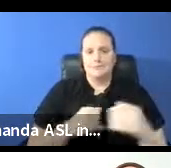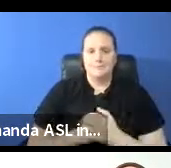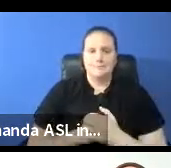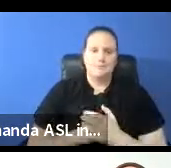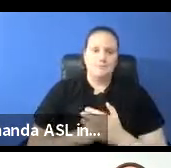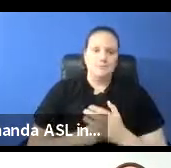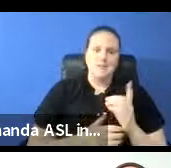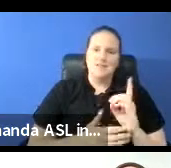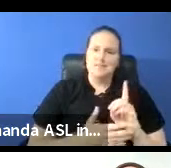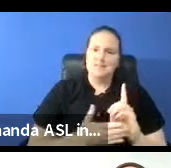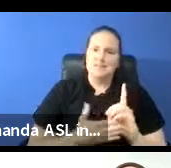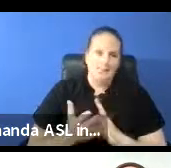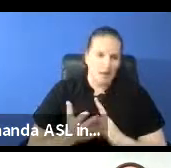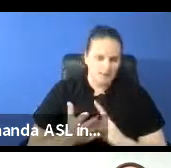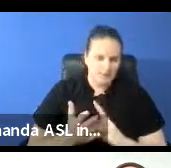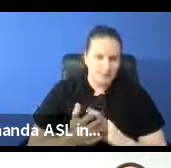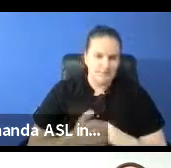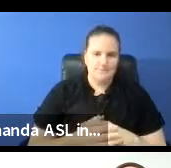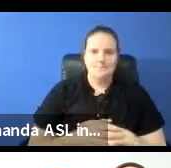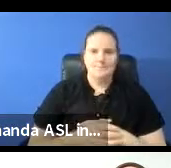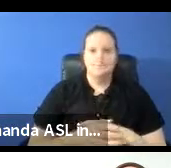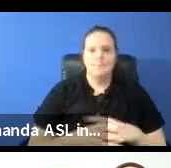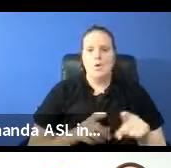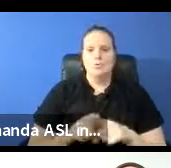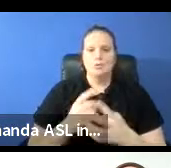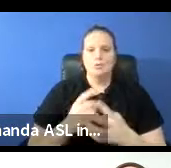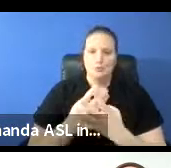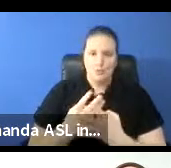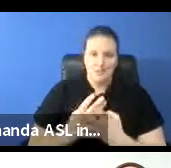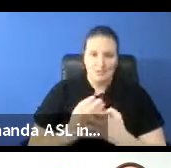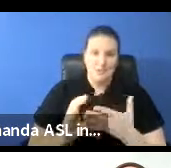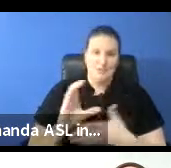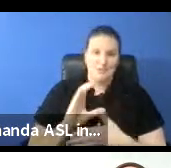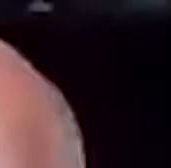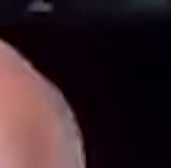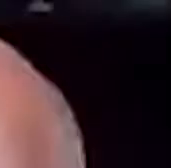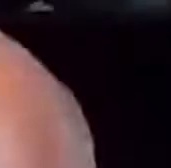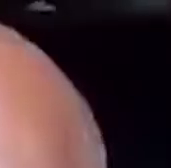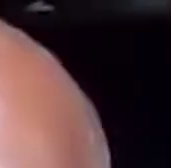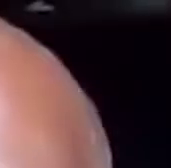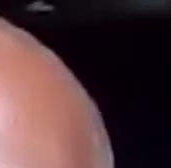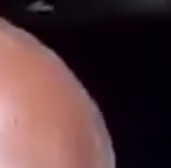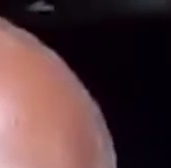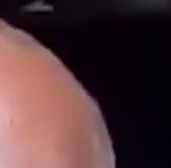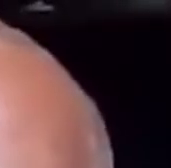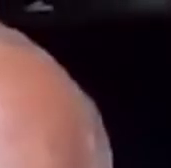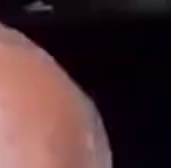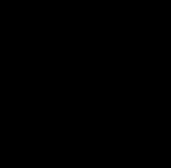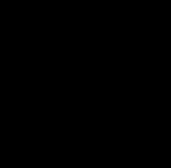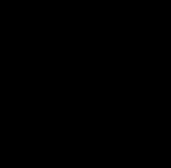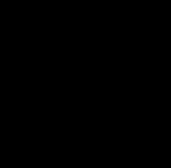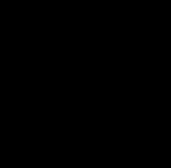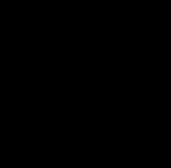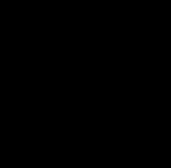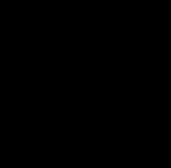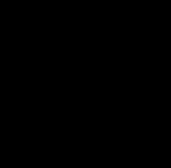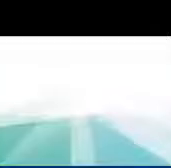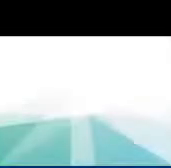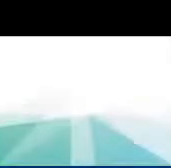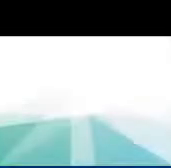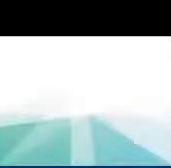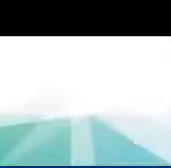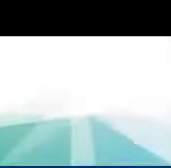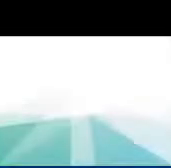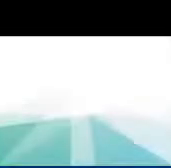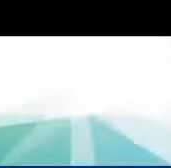design options, as well as screening criteria. So with that, I'm going to turn it over to